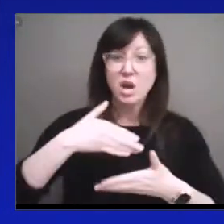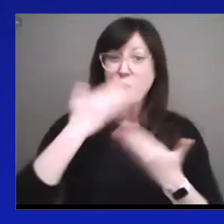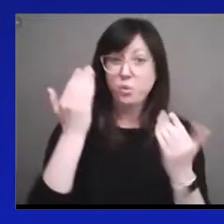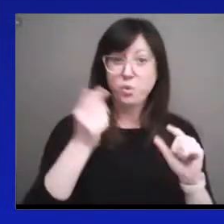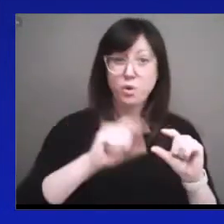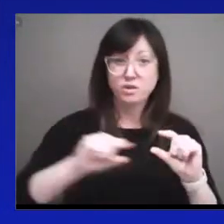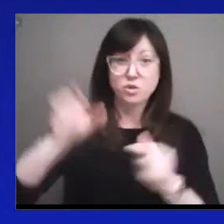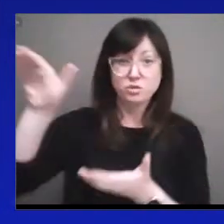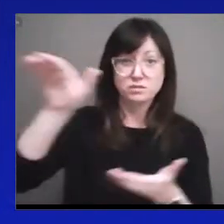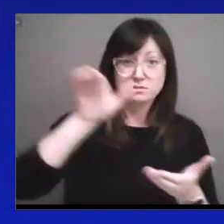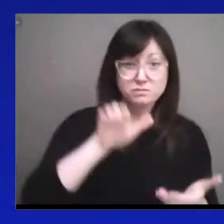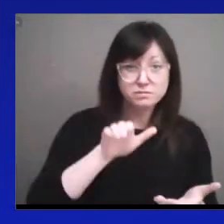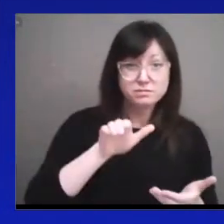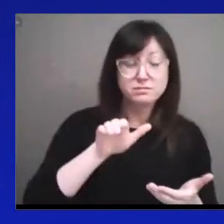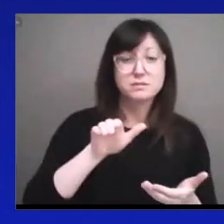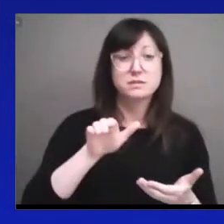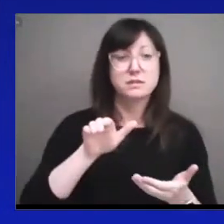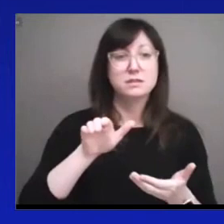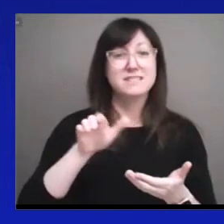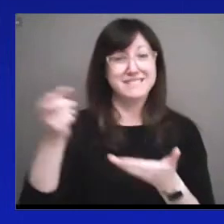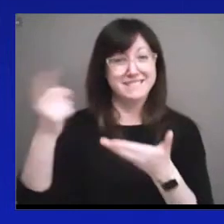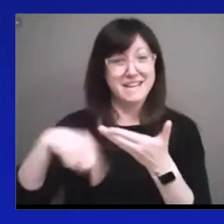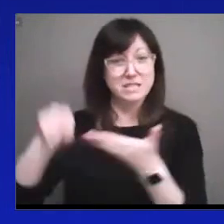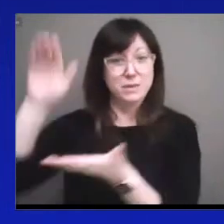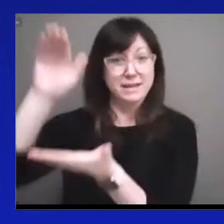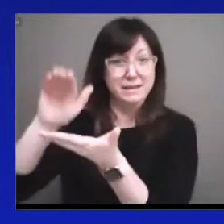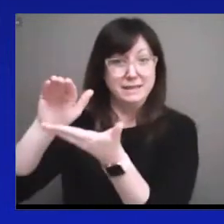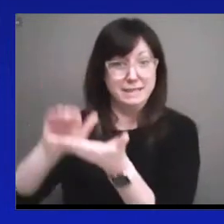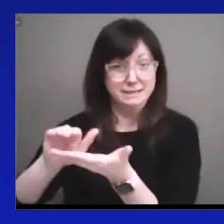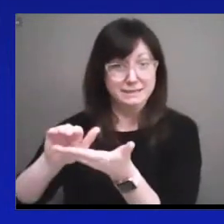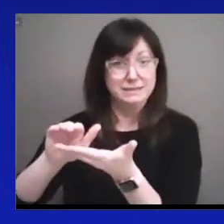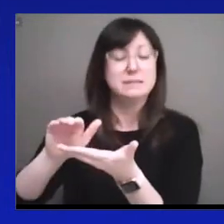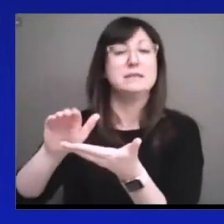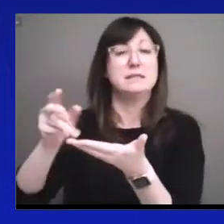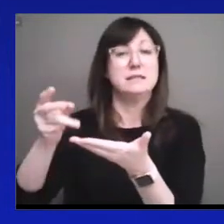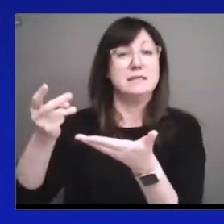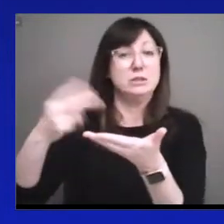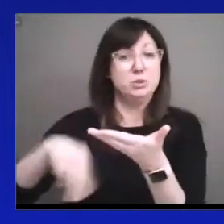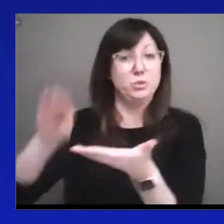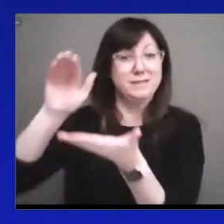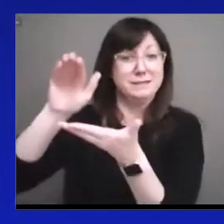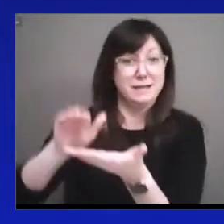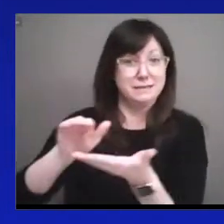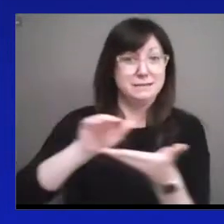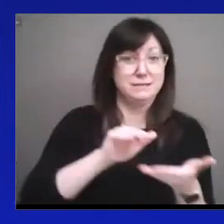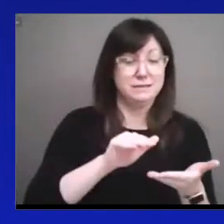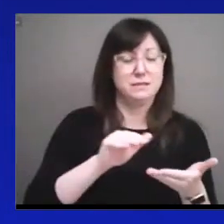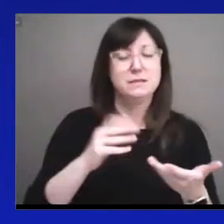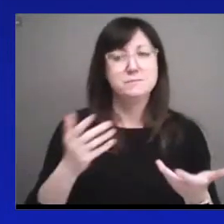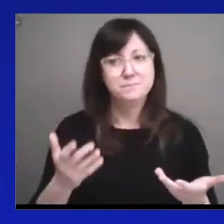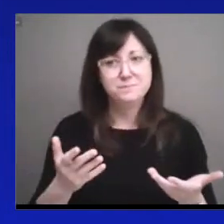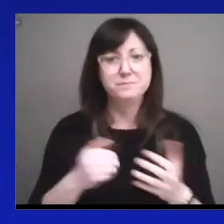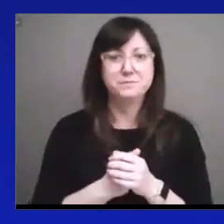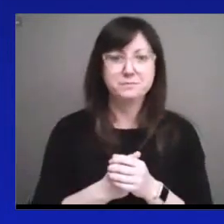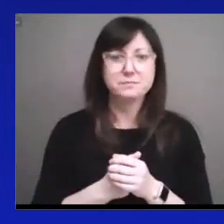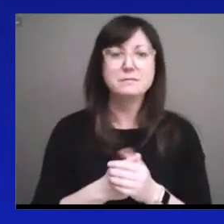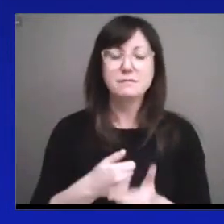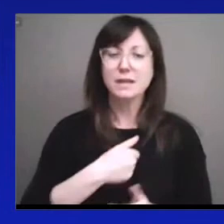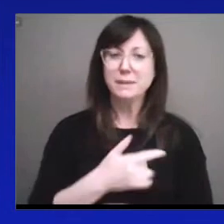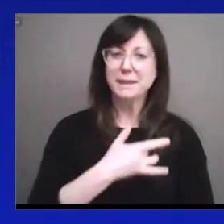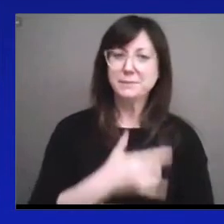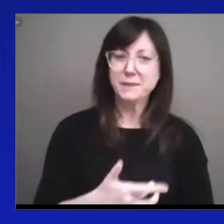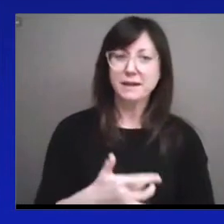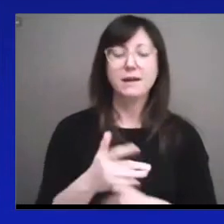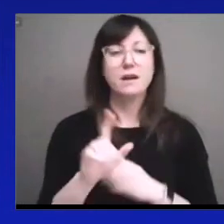significant doses really reduced next week and perhaps the week after, and then I'm always one of these individuals that, like,